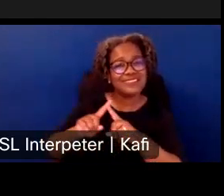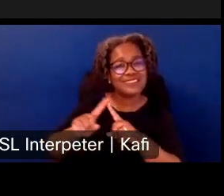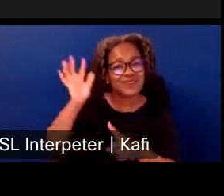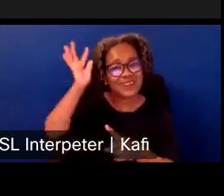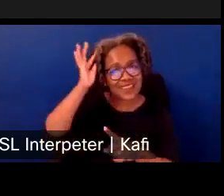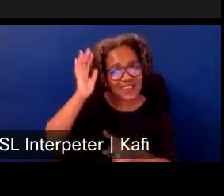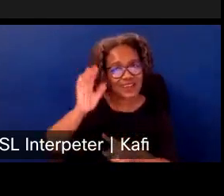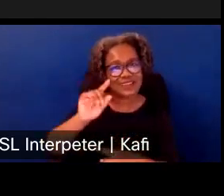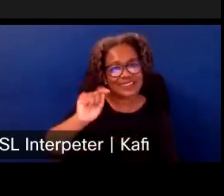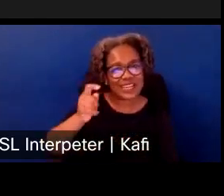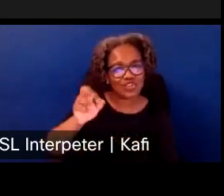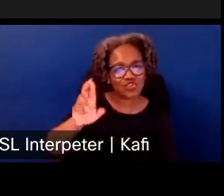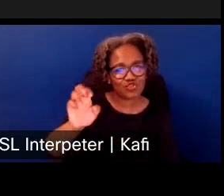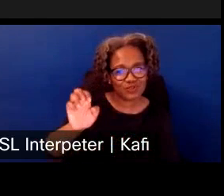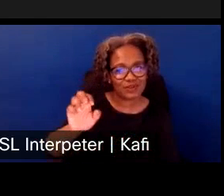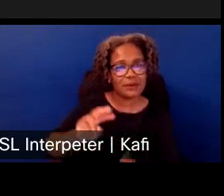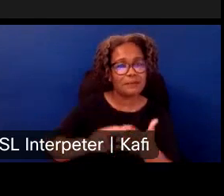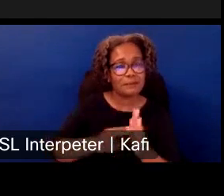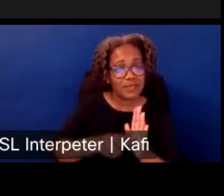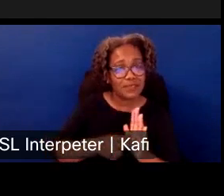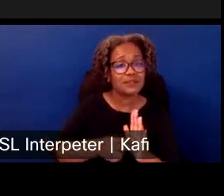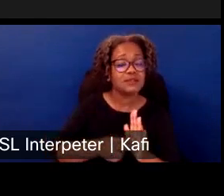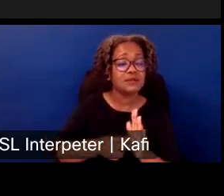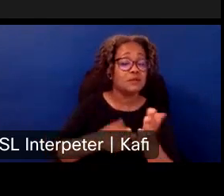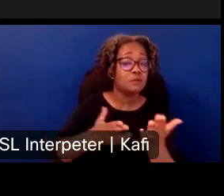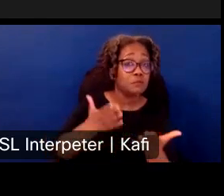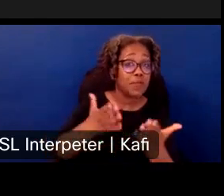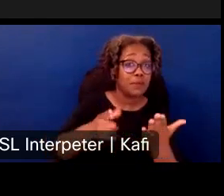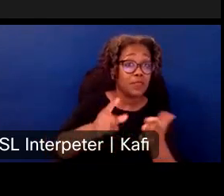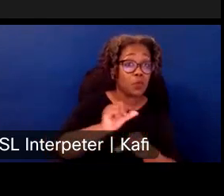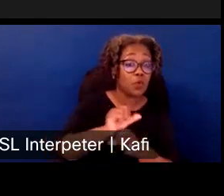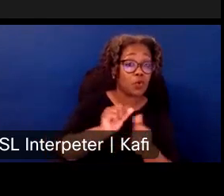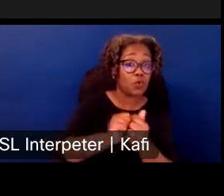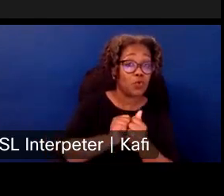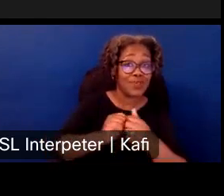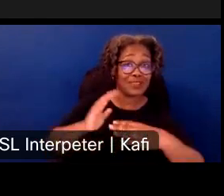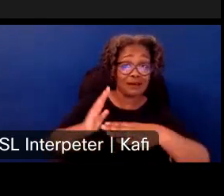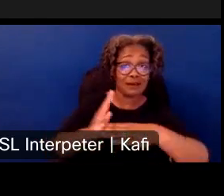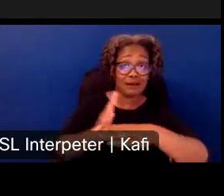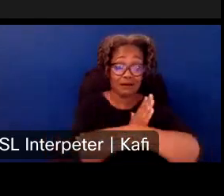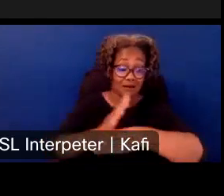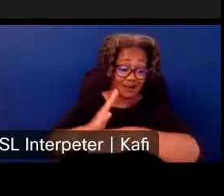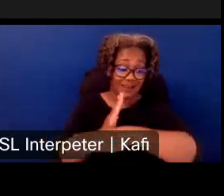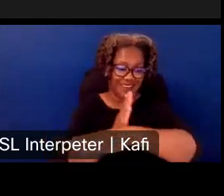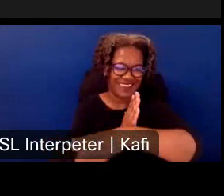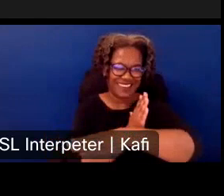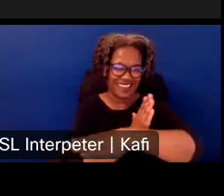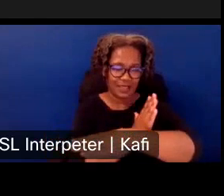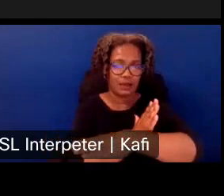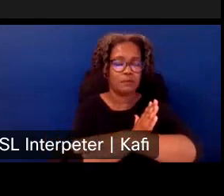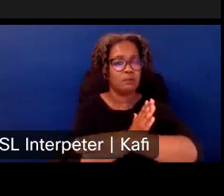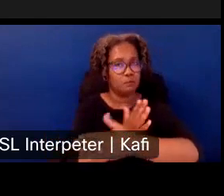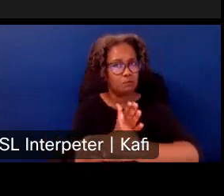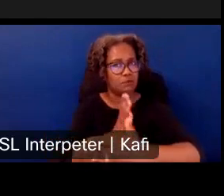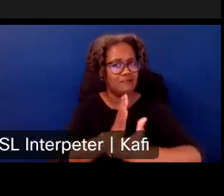have some of that going on now, not only in the beauty industry, but for the average consumer. So